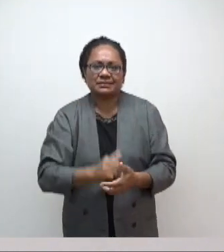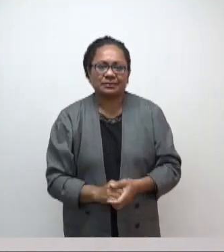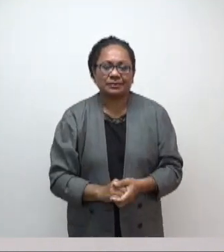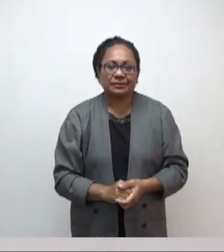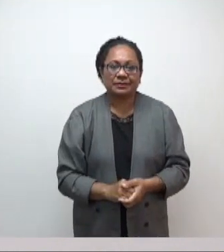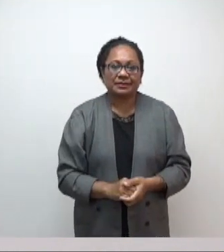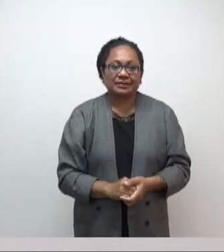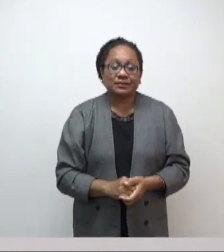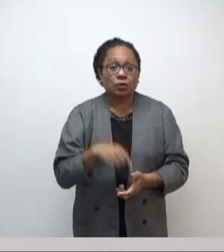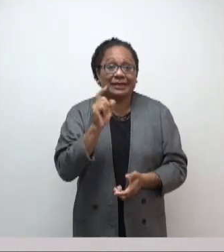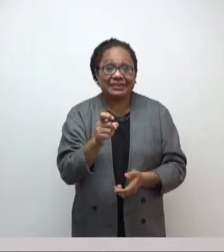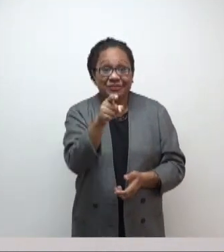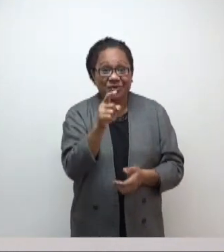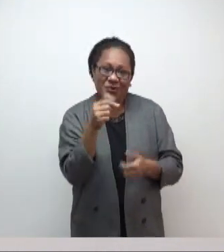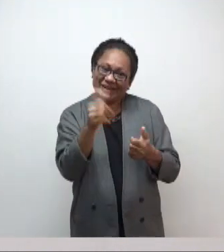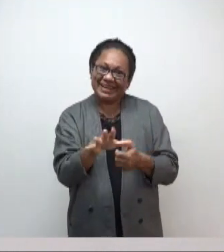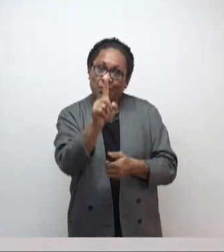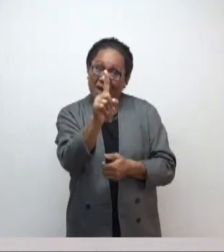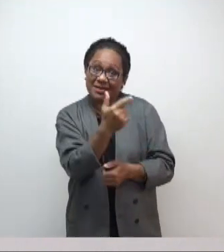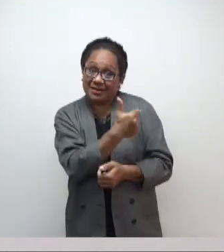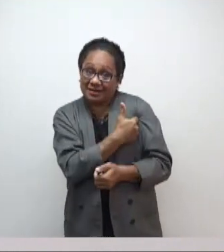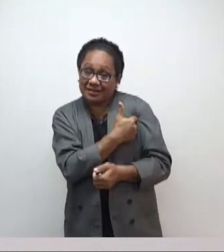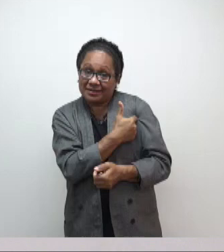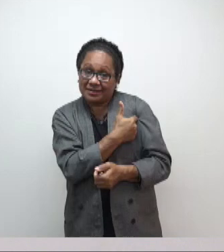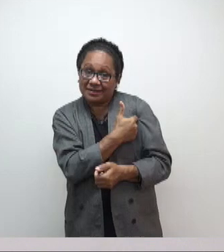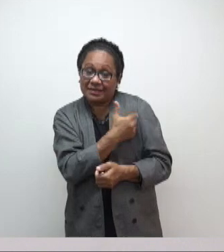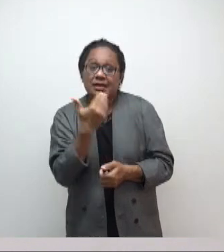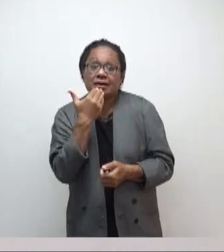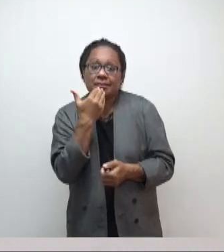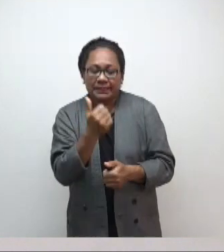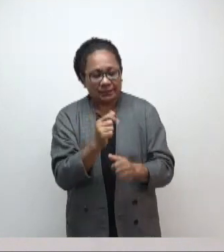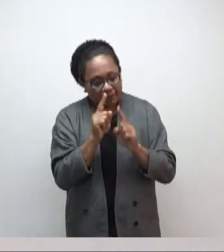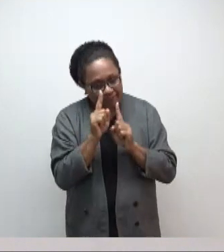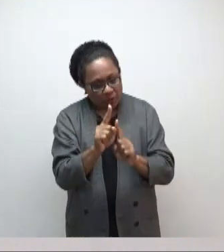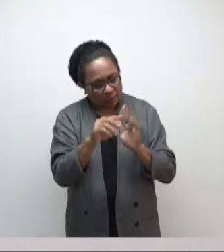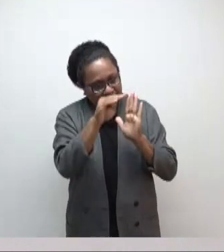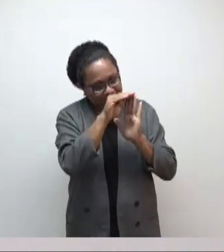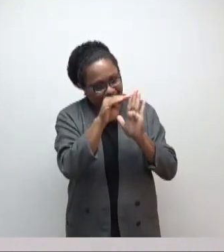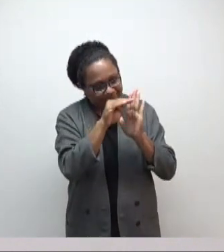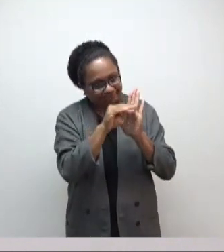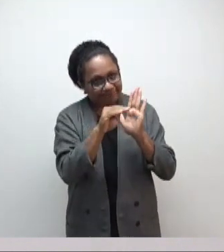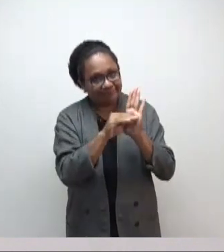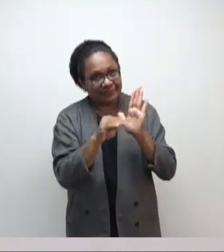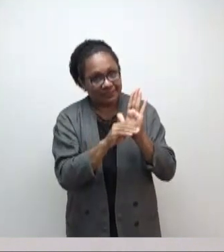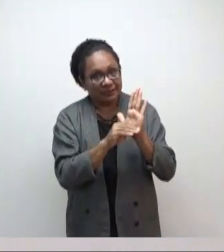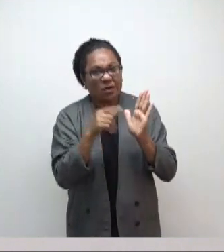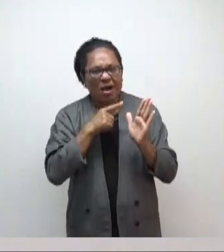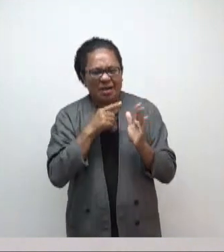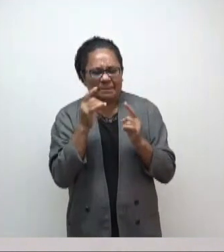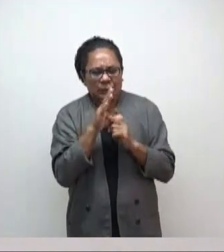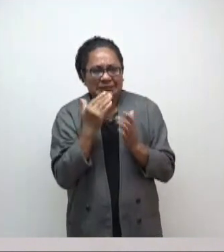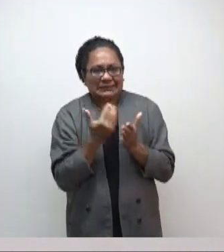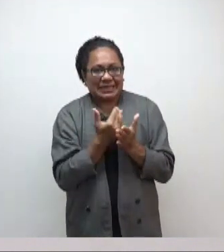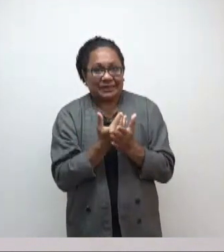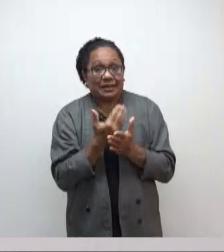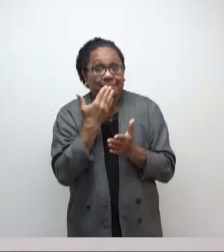are only partially vaccinated, please maintain strict adherence to every COVID-safe measure and make sure to get